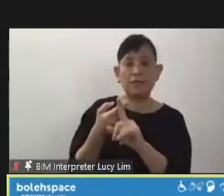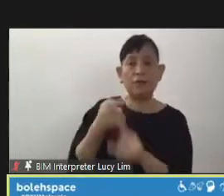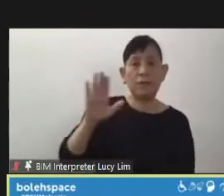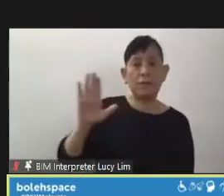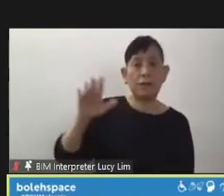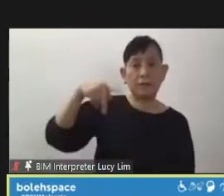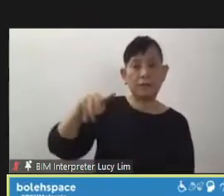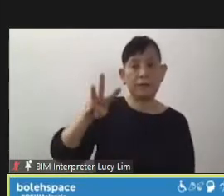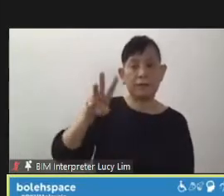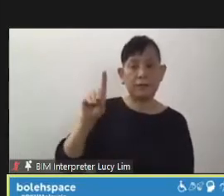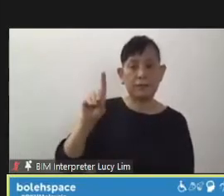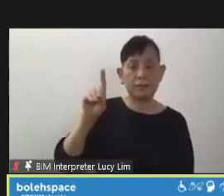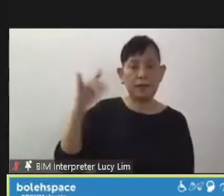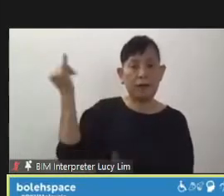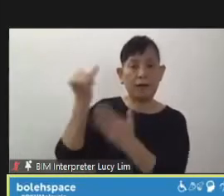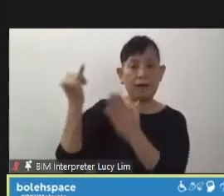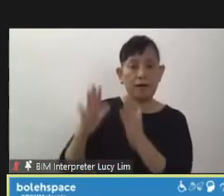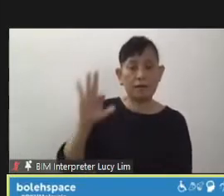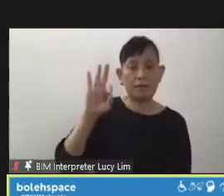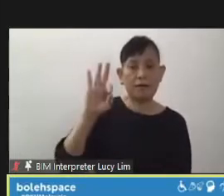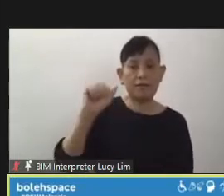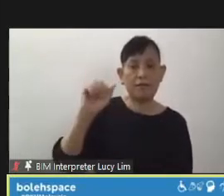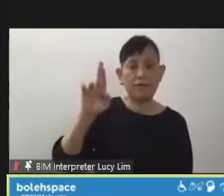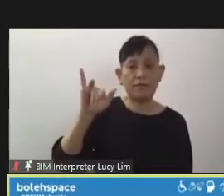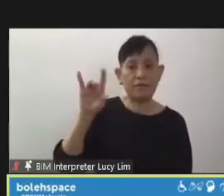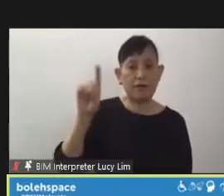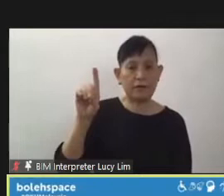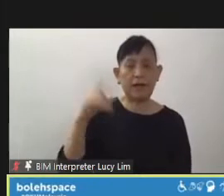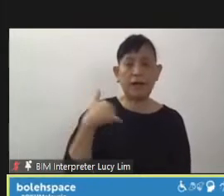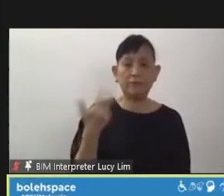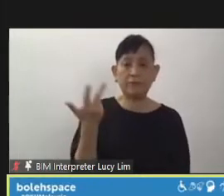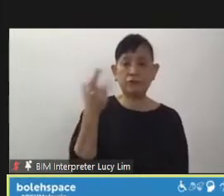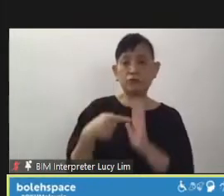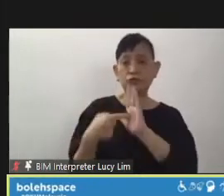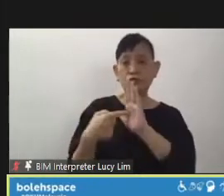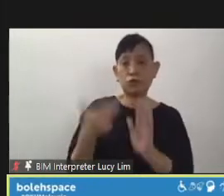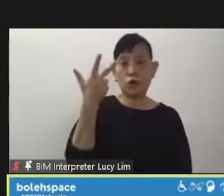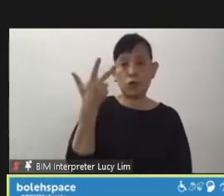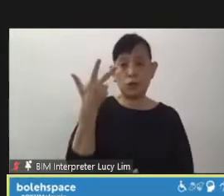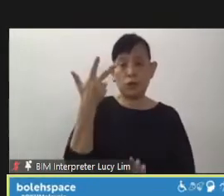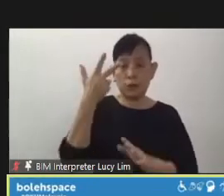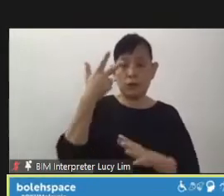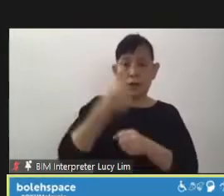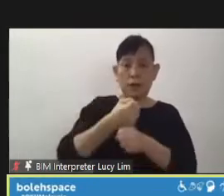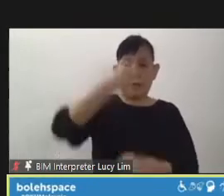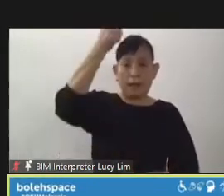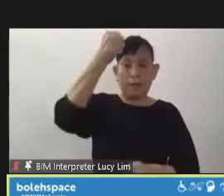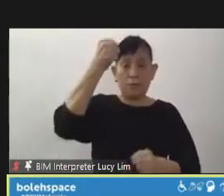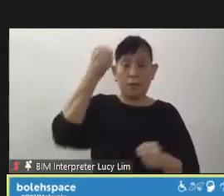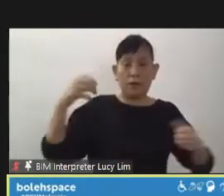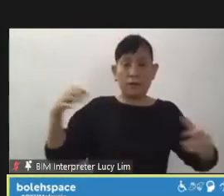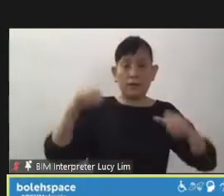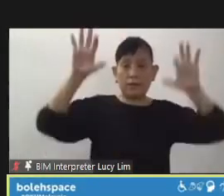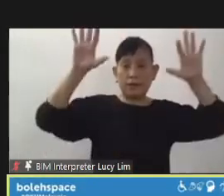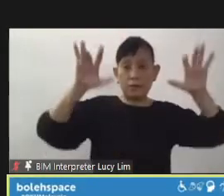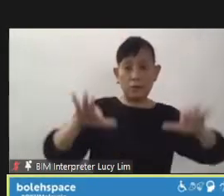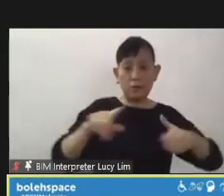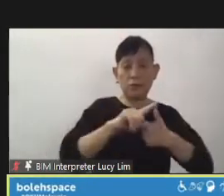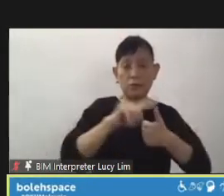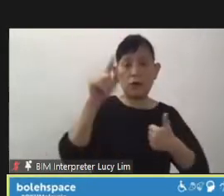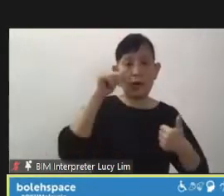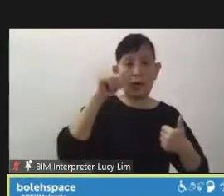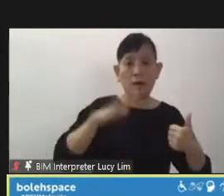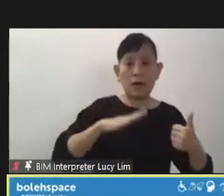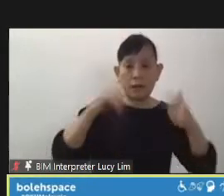artist, Farid. It shows three people huddled in a ripple umbrella in heavy rain. One is a lady wearing